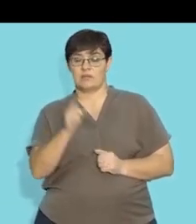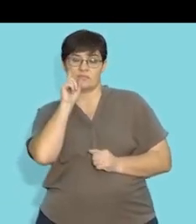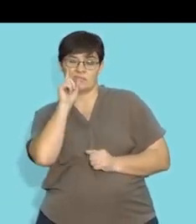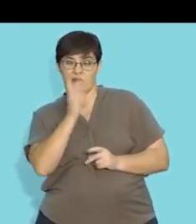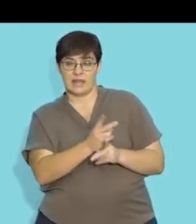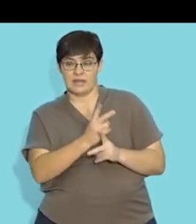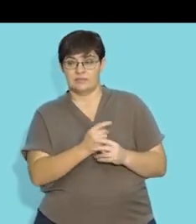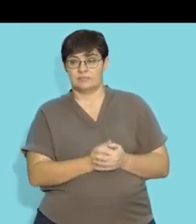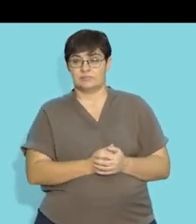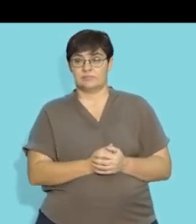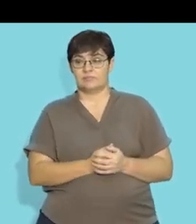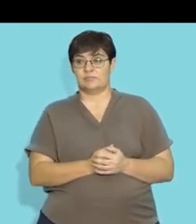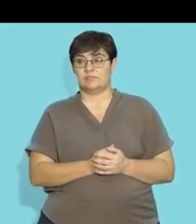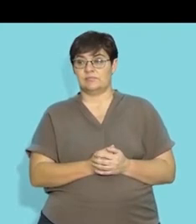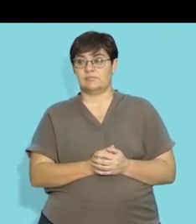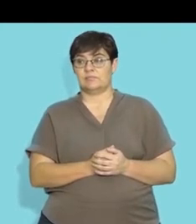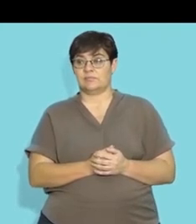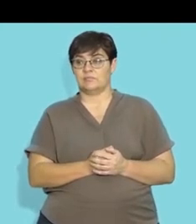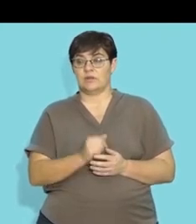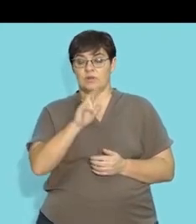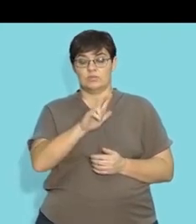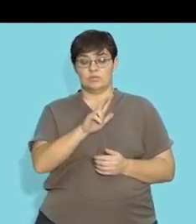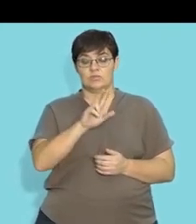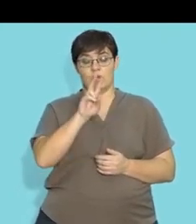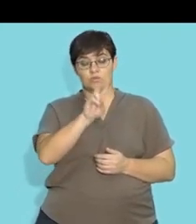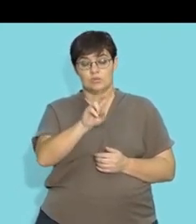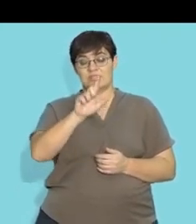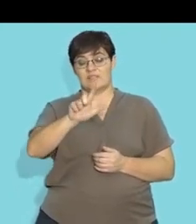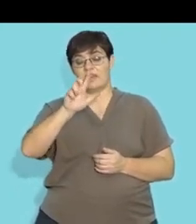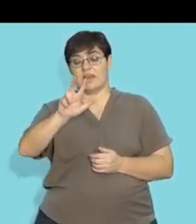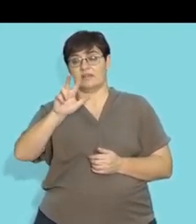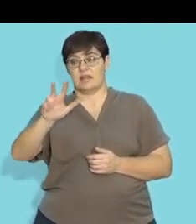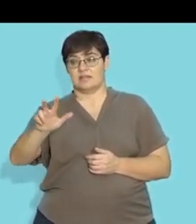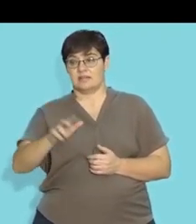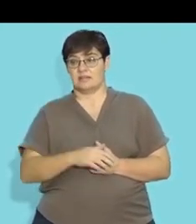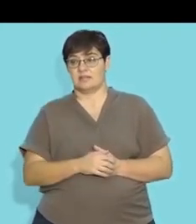check again. A is 2788.